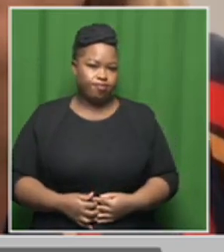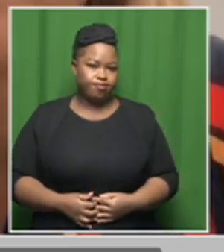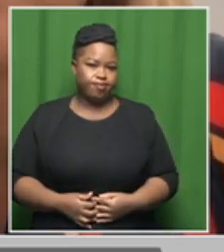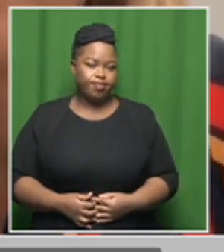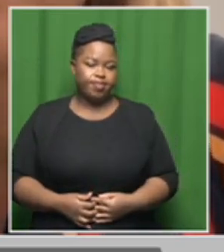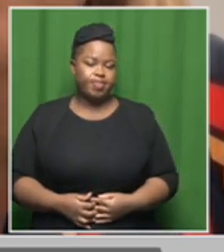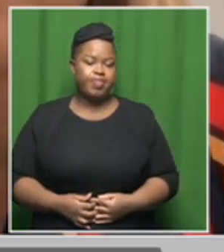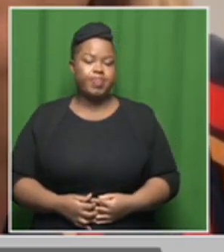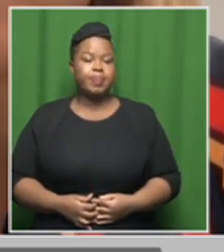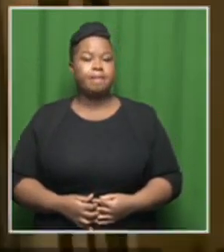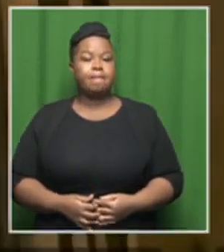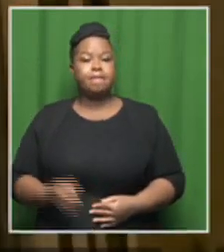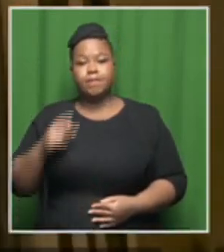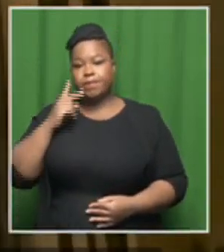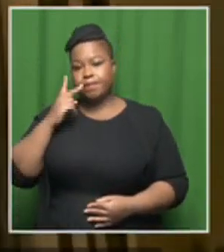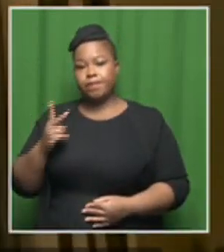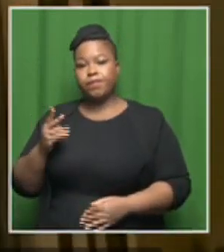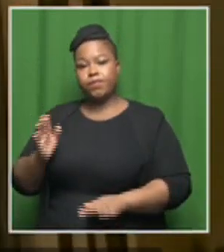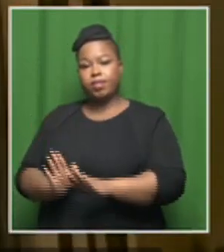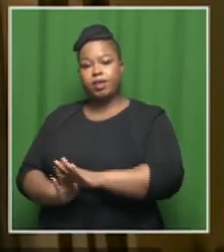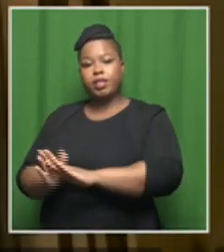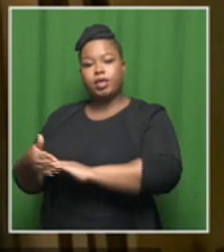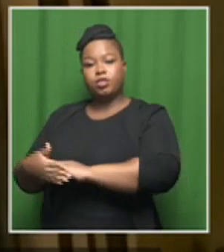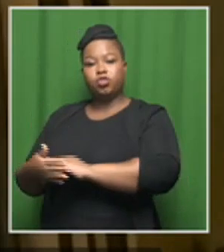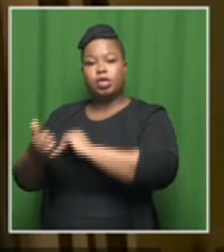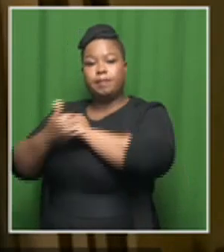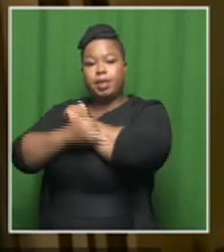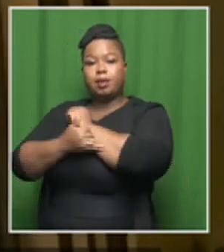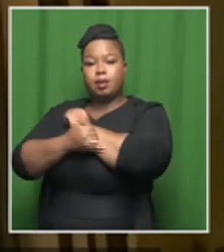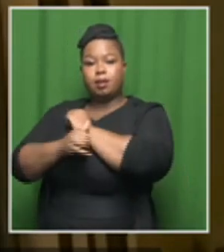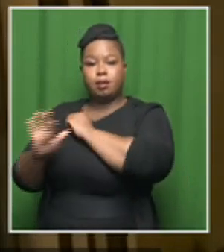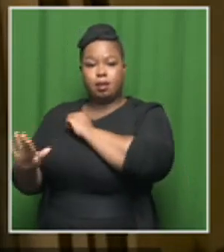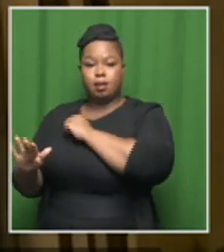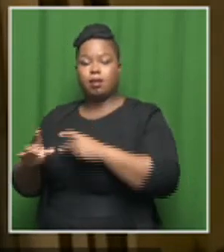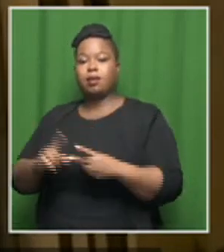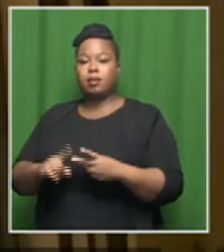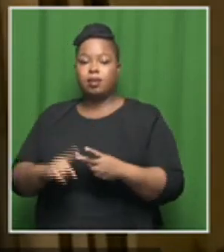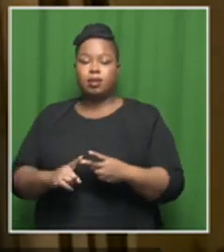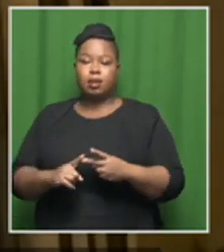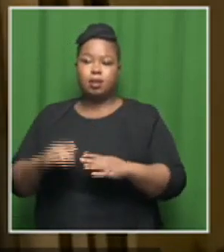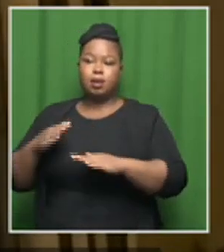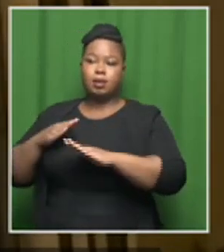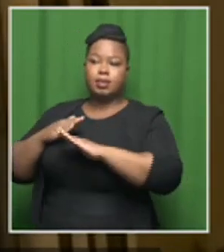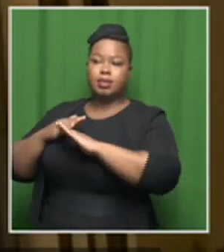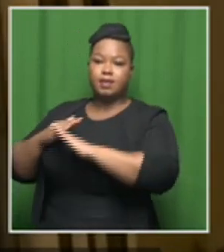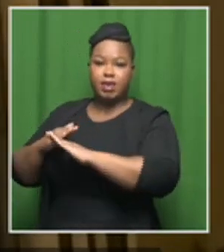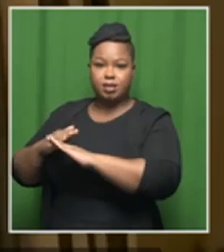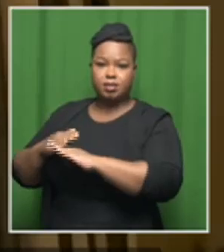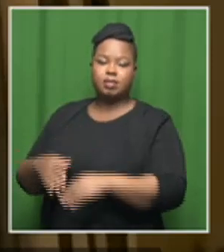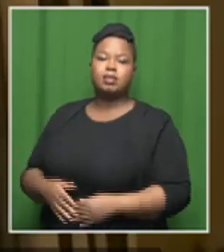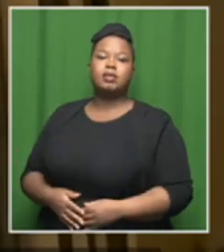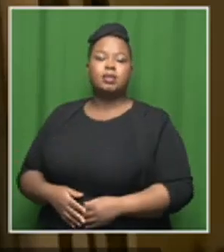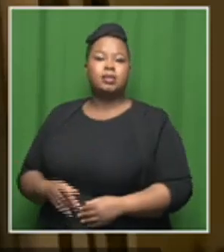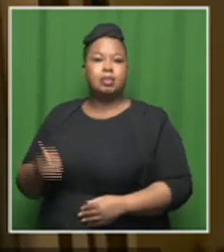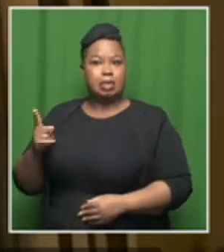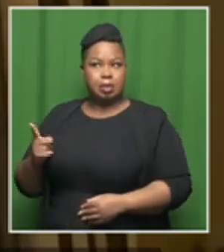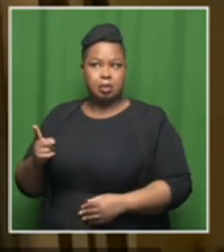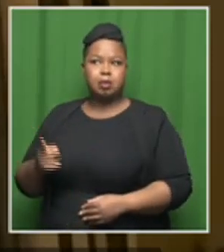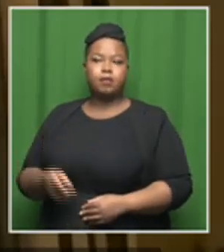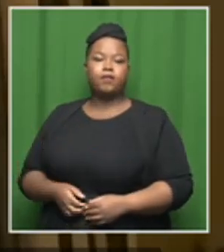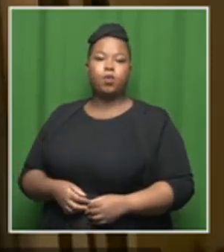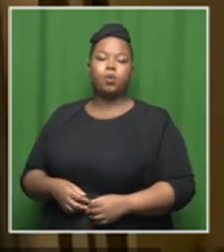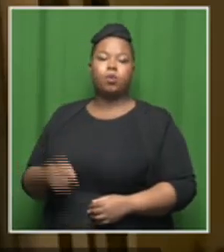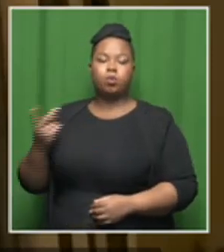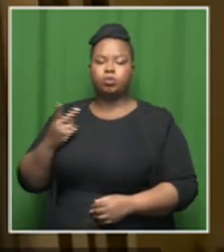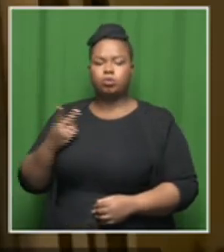If we look at the Jamaican side, if you look at the defense combination in Sterling and in Wilson,